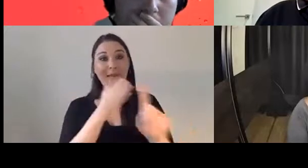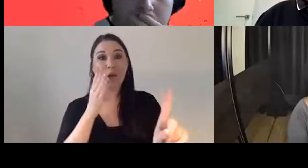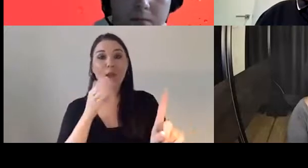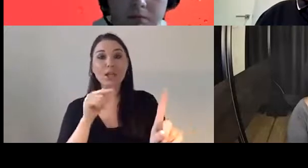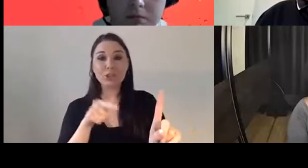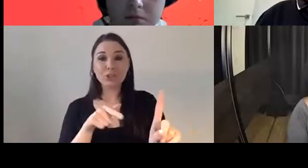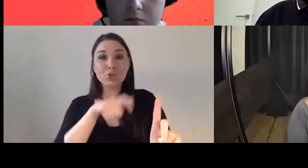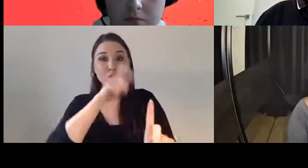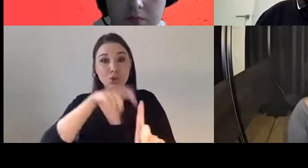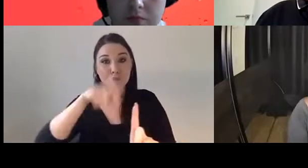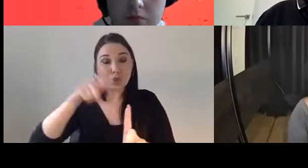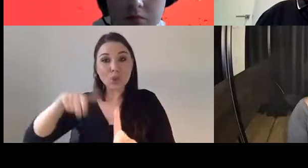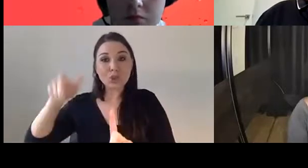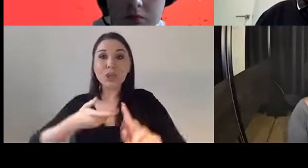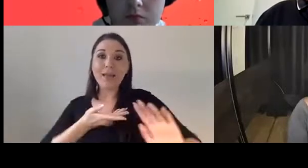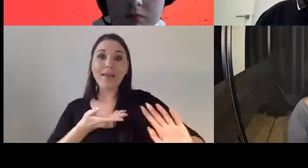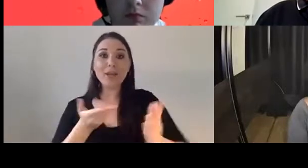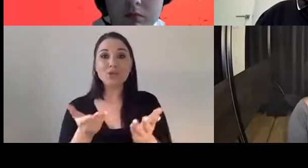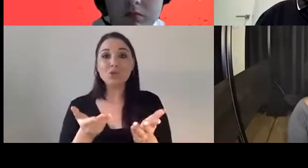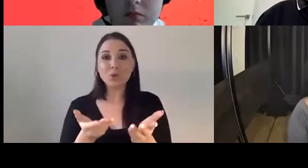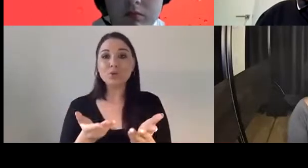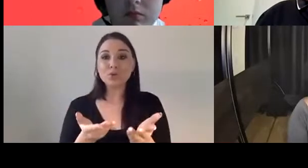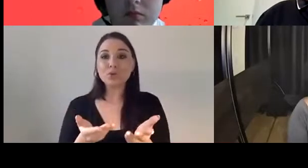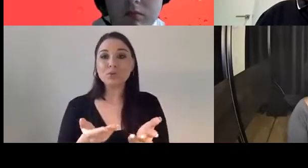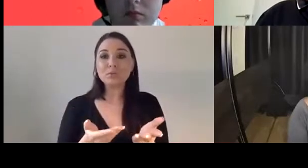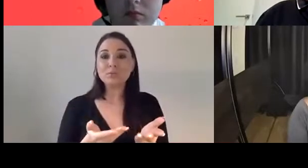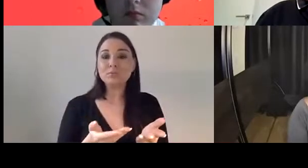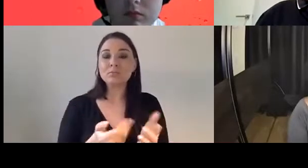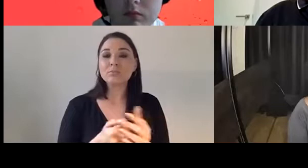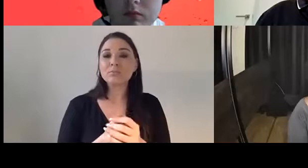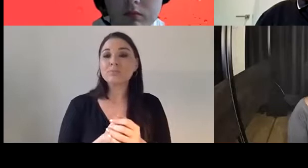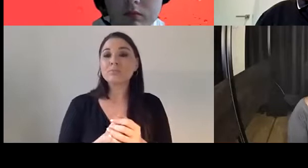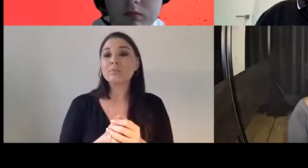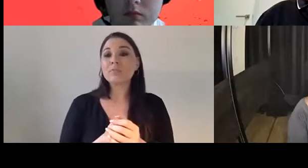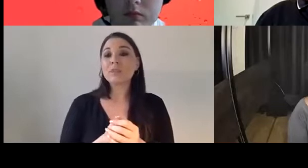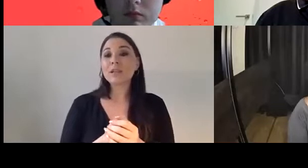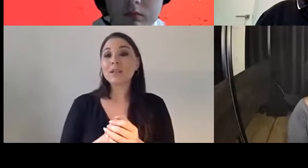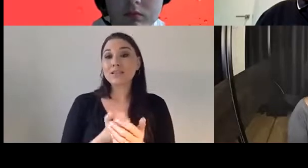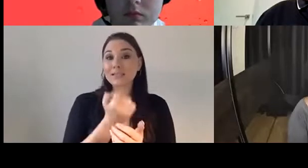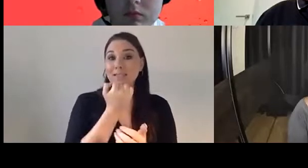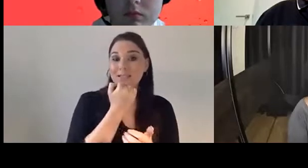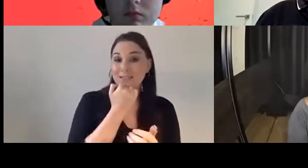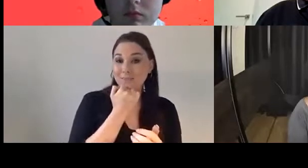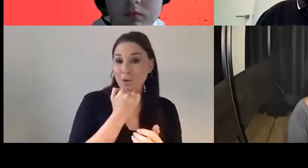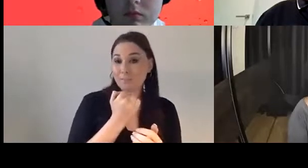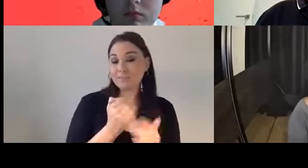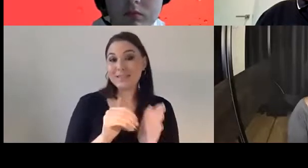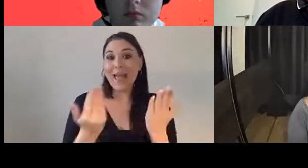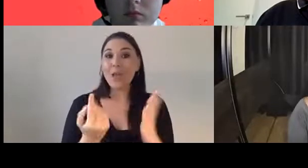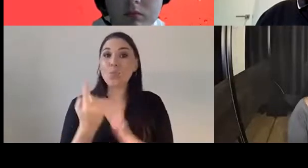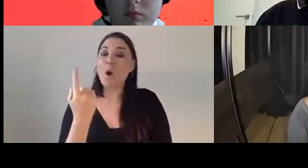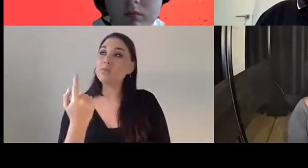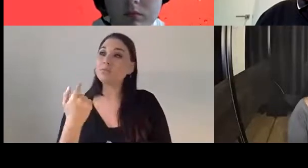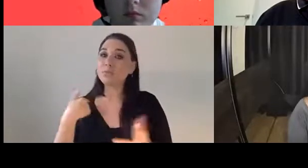our students, we introduce them to the concept of imposter syndrome almost on day one. It exists. It's okay. You'll feel